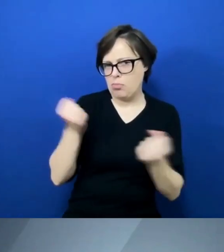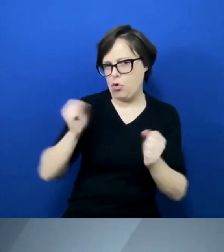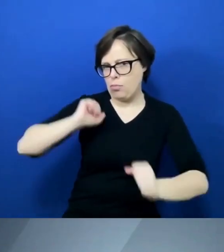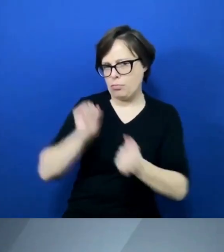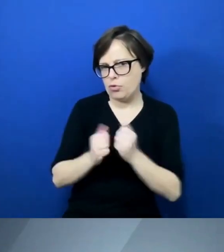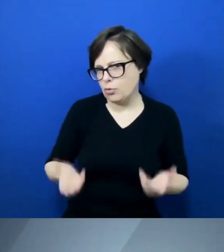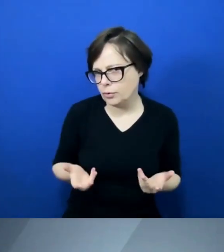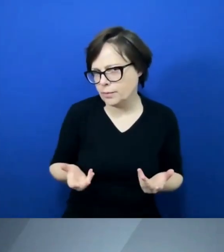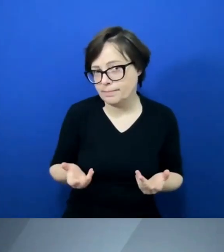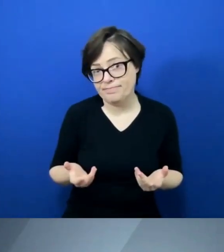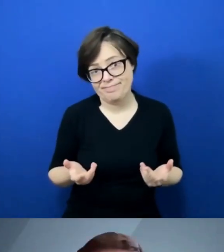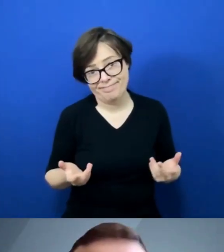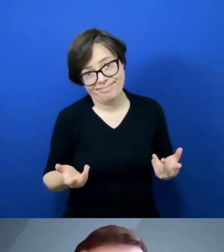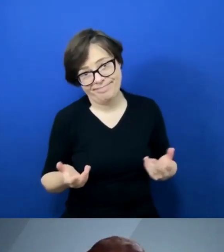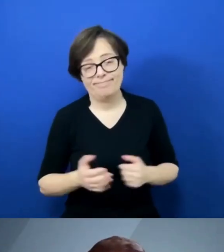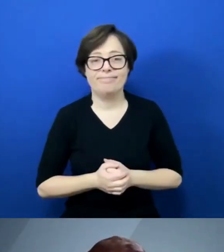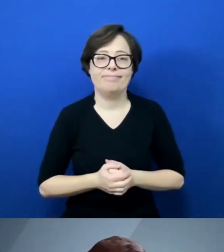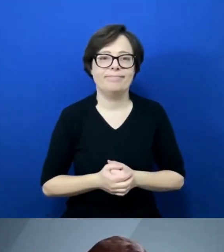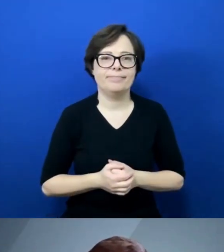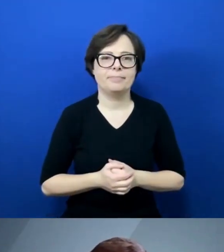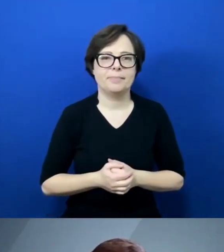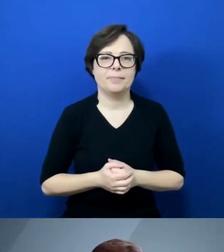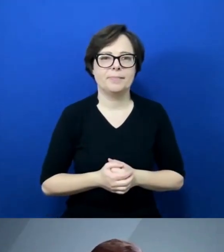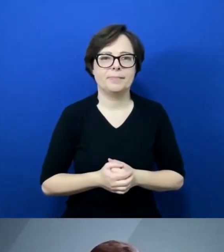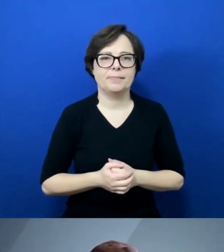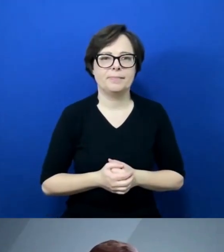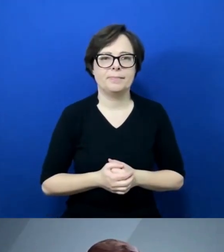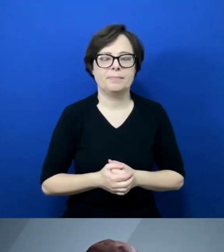still have a cold winter.